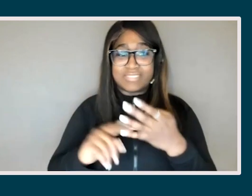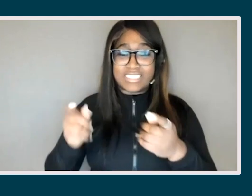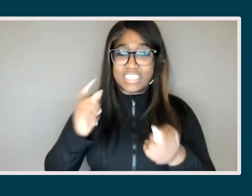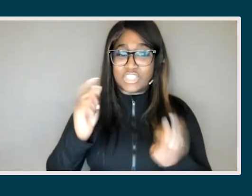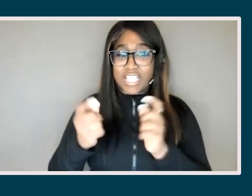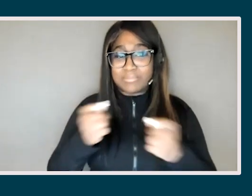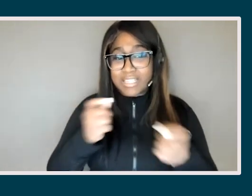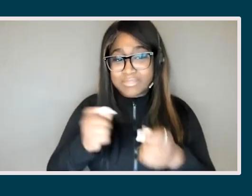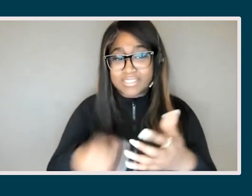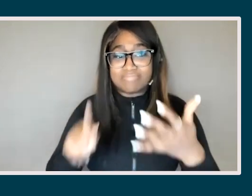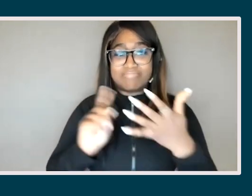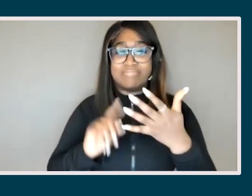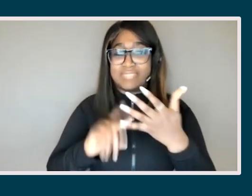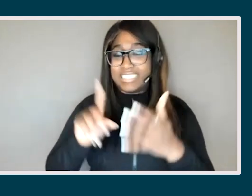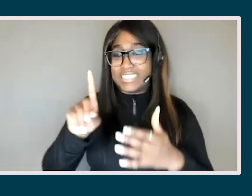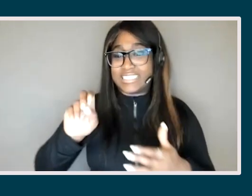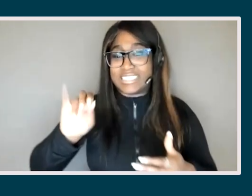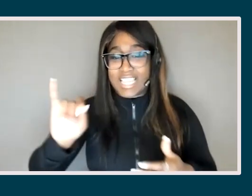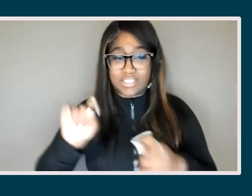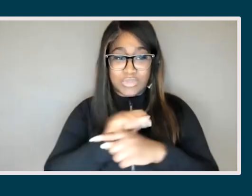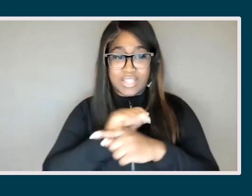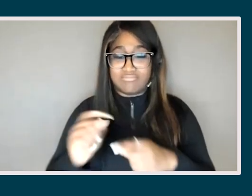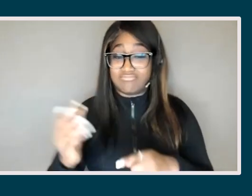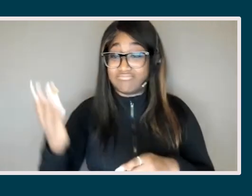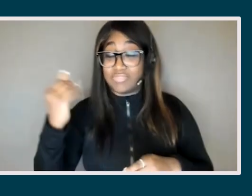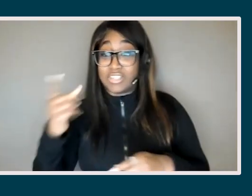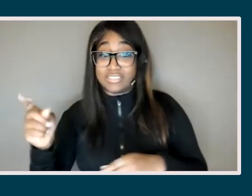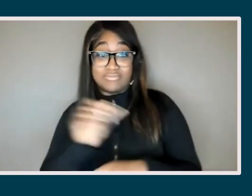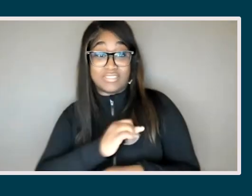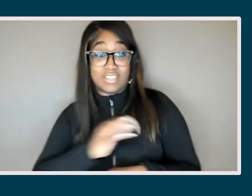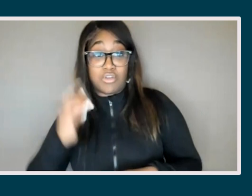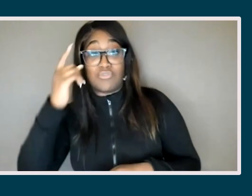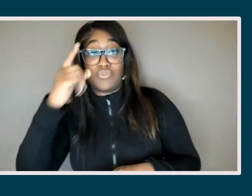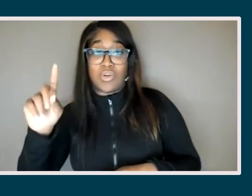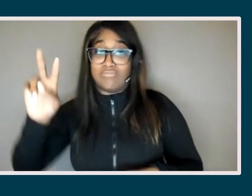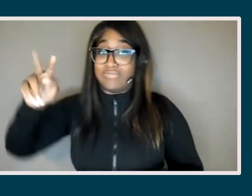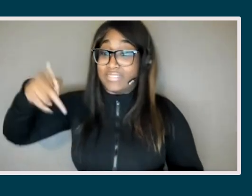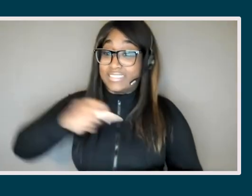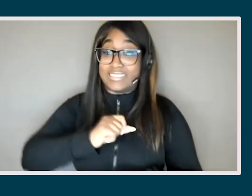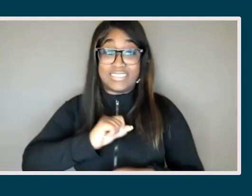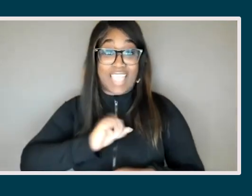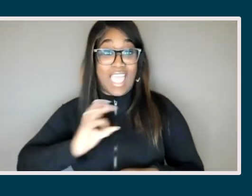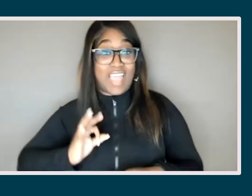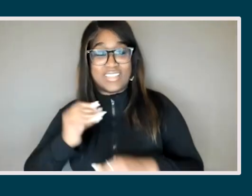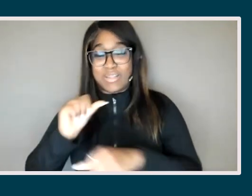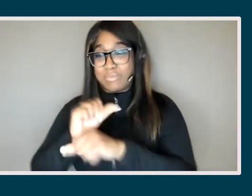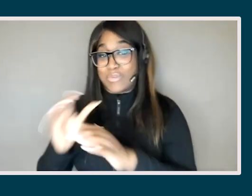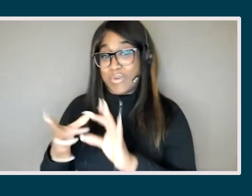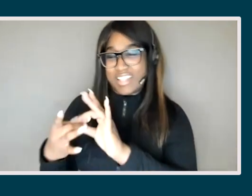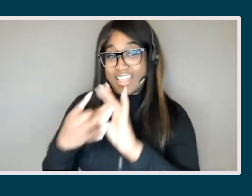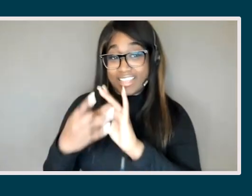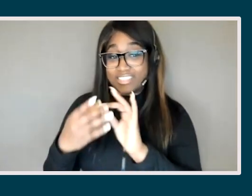Deborah served as VP of Staffing and Employee Relations for a global telecommunications company. She is a certified life and career